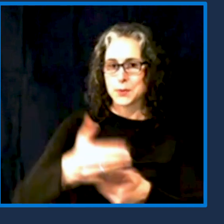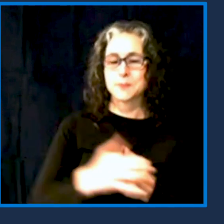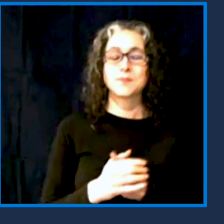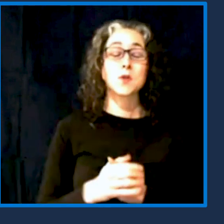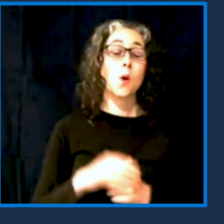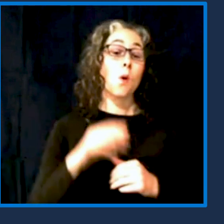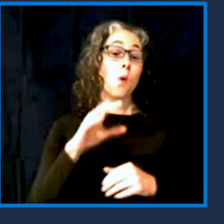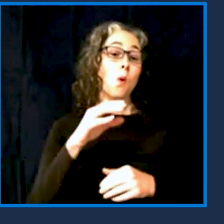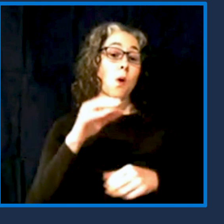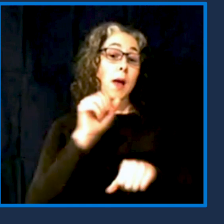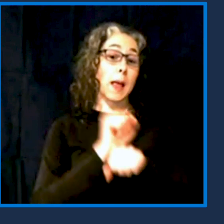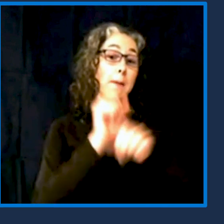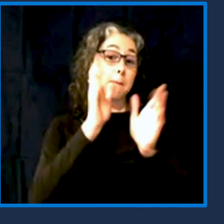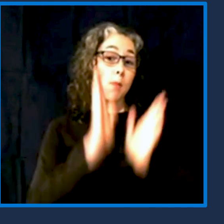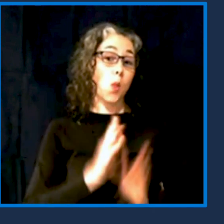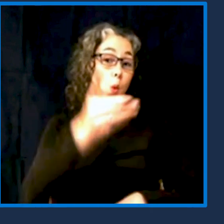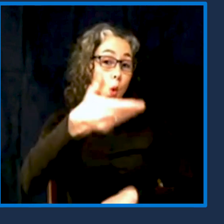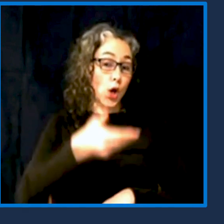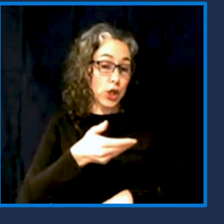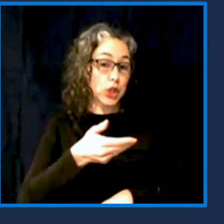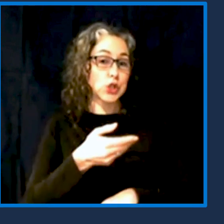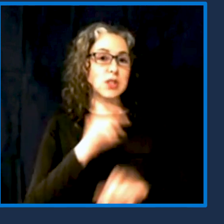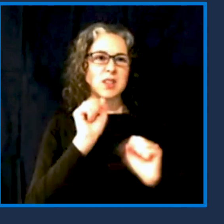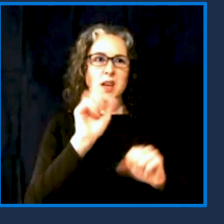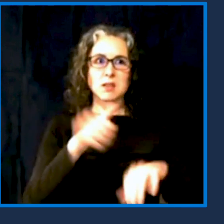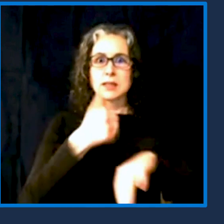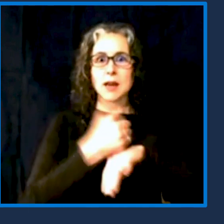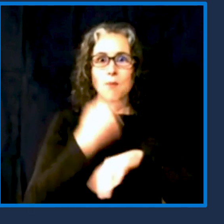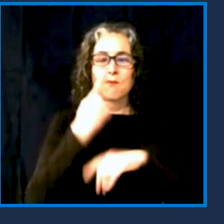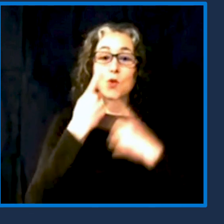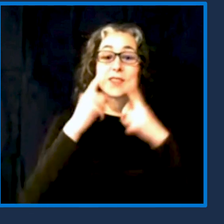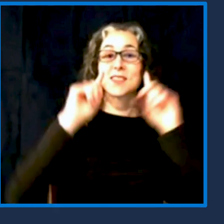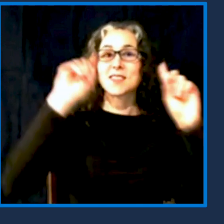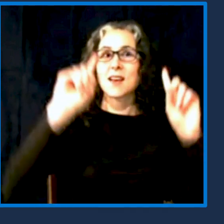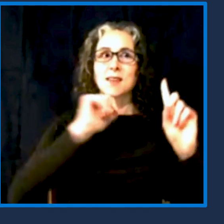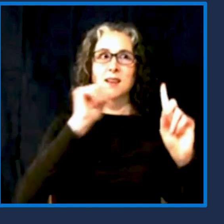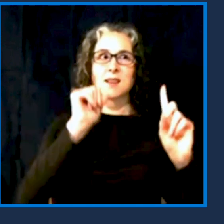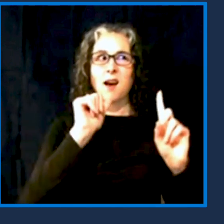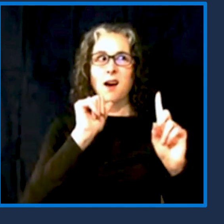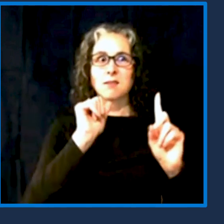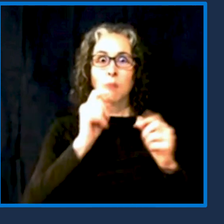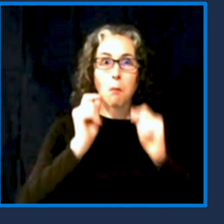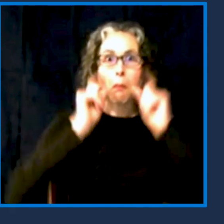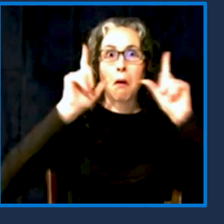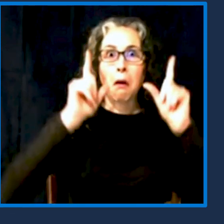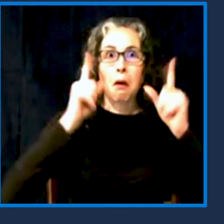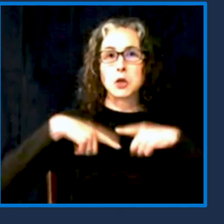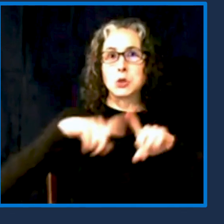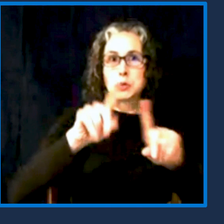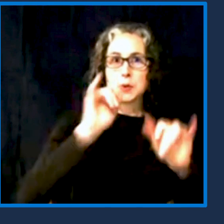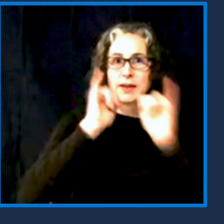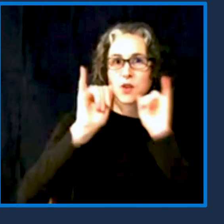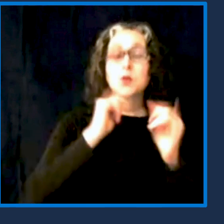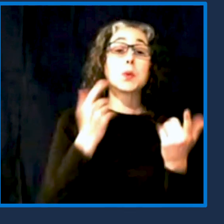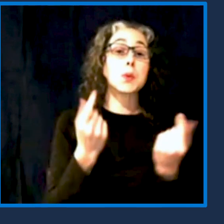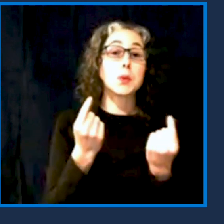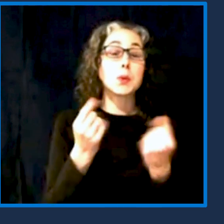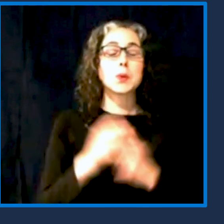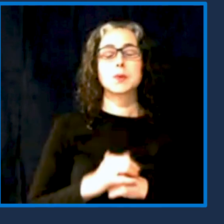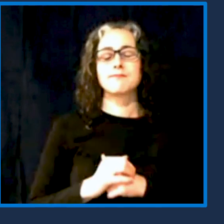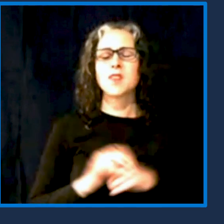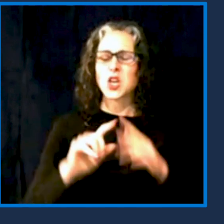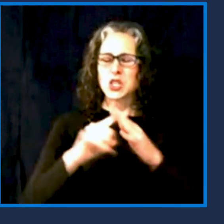can do to set up candidates for success and avoid any surprises that may come up on either end during the interview are to start by making